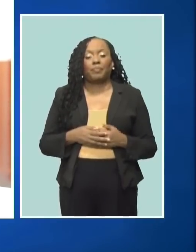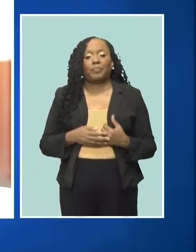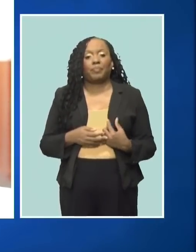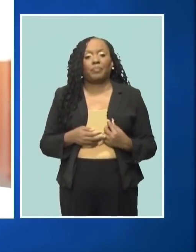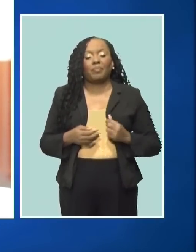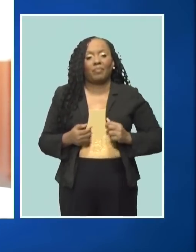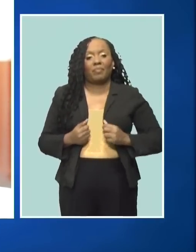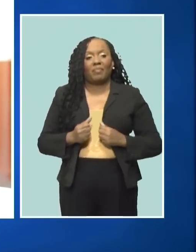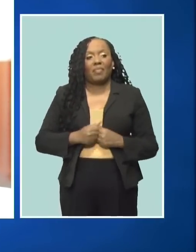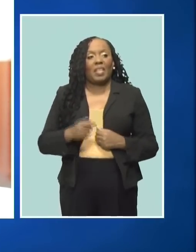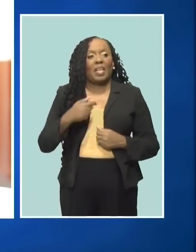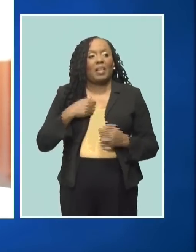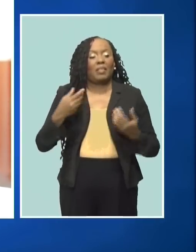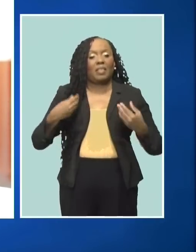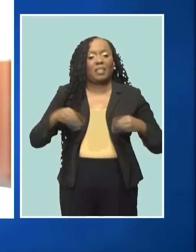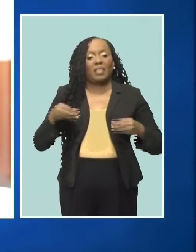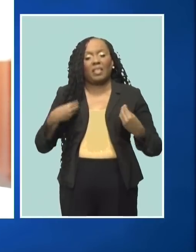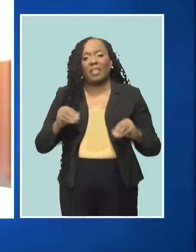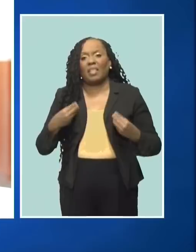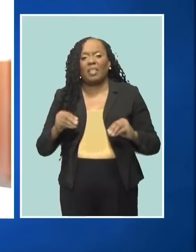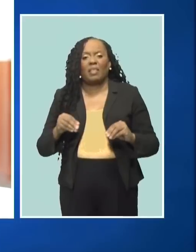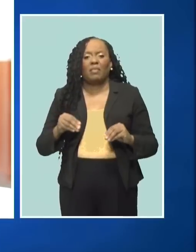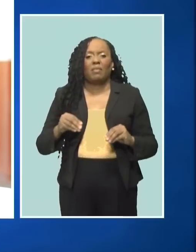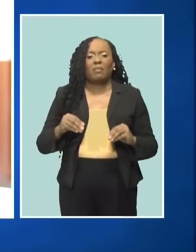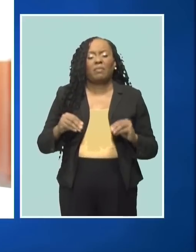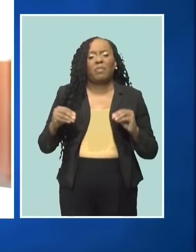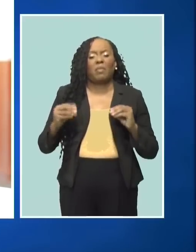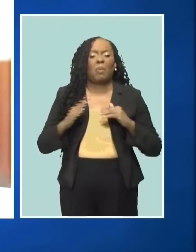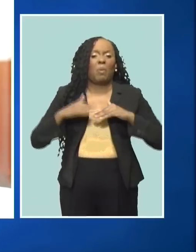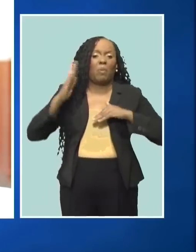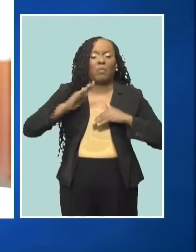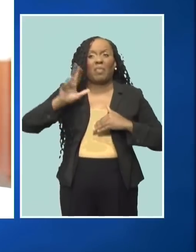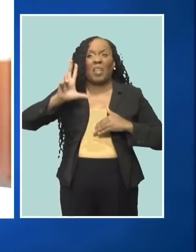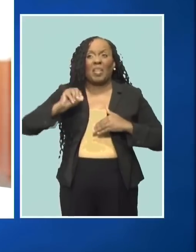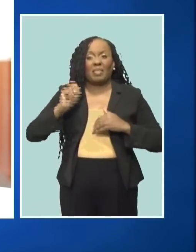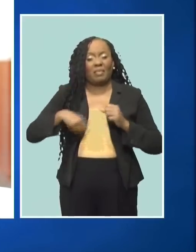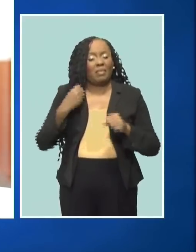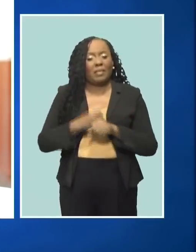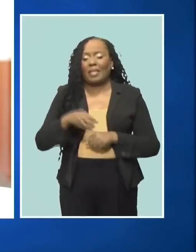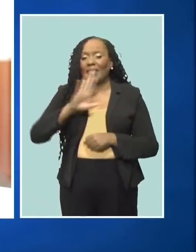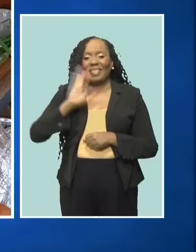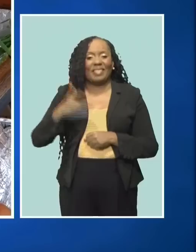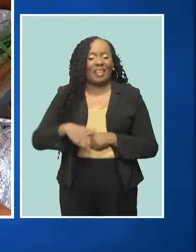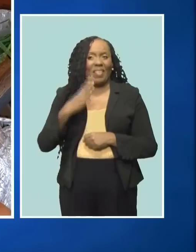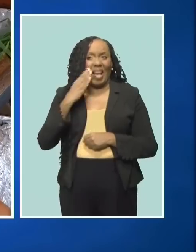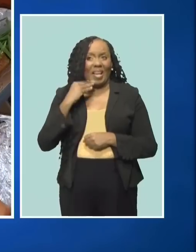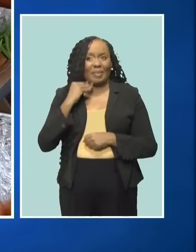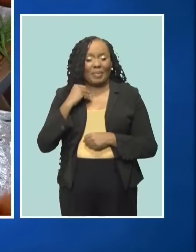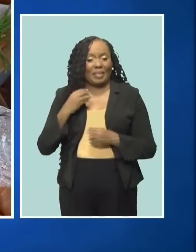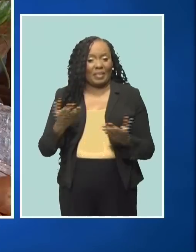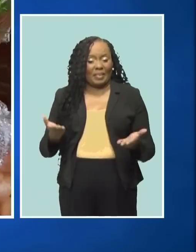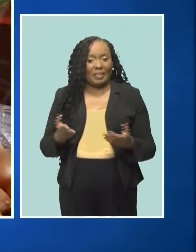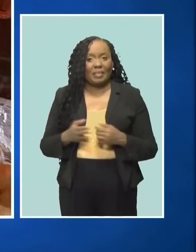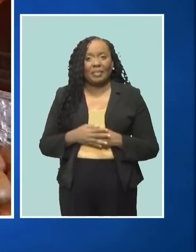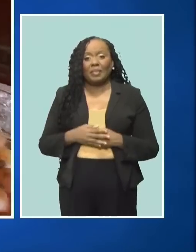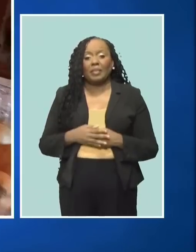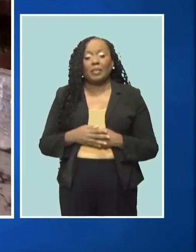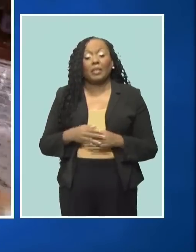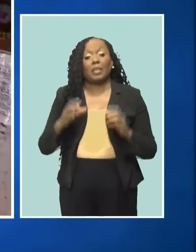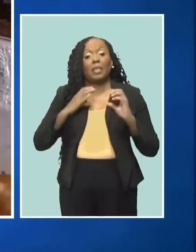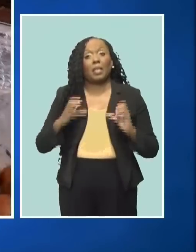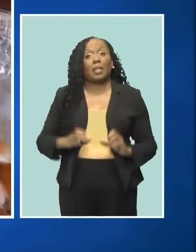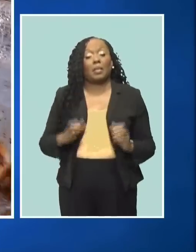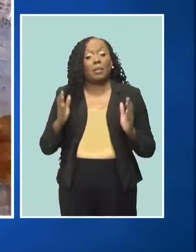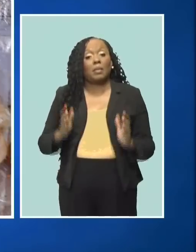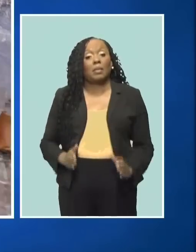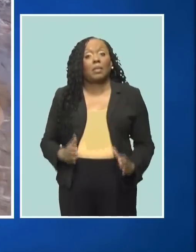vendor for more than 30 years. And I never ever see it like this. Never. Ms. Green says her customers also